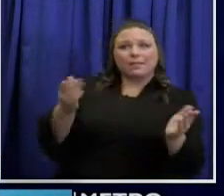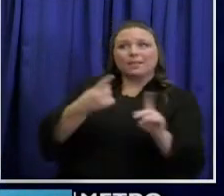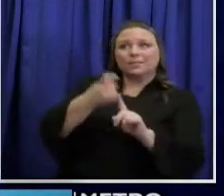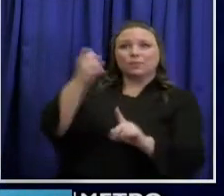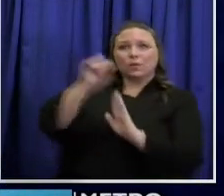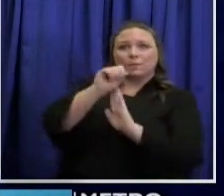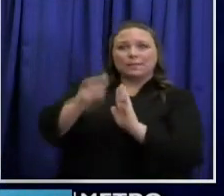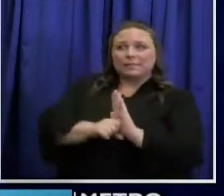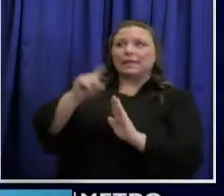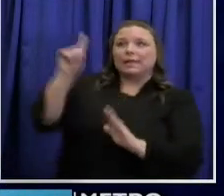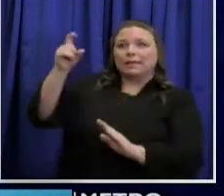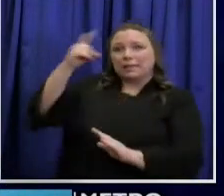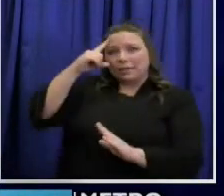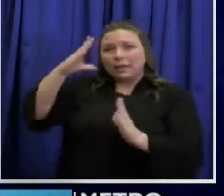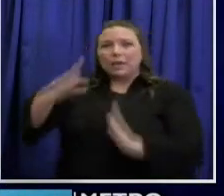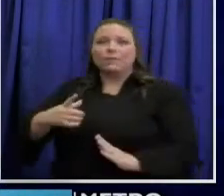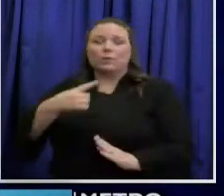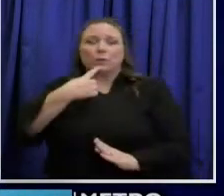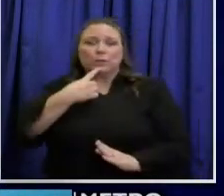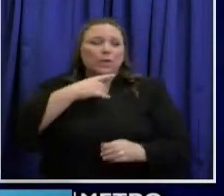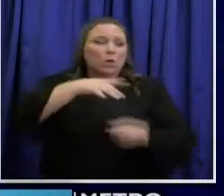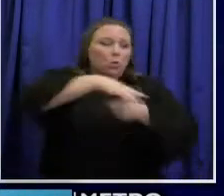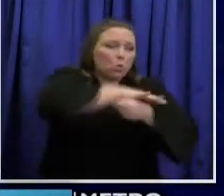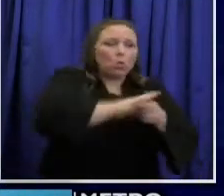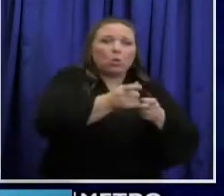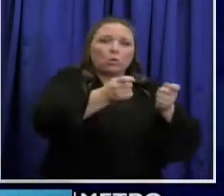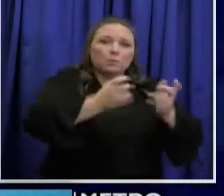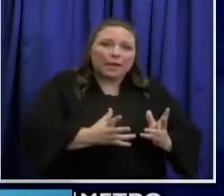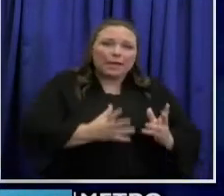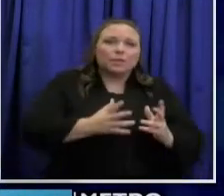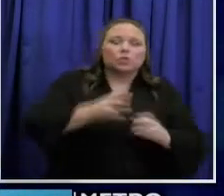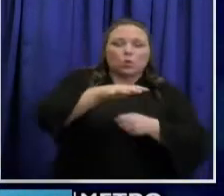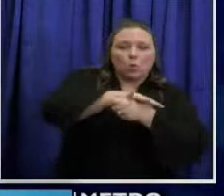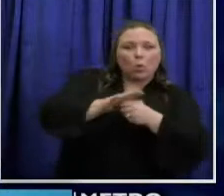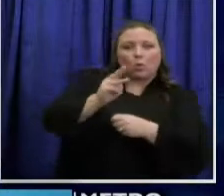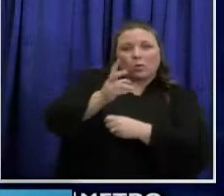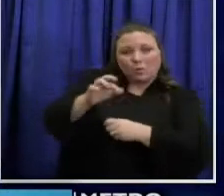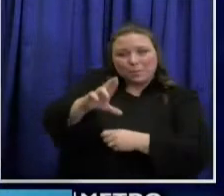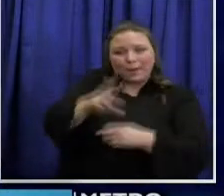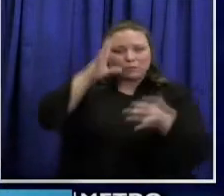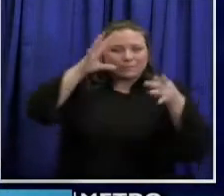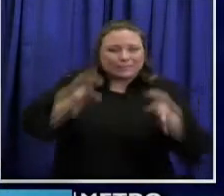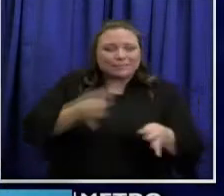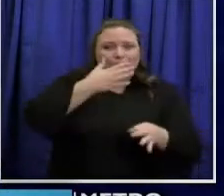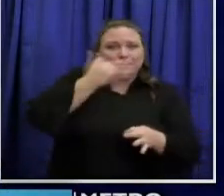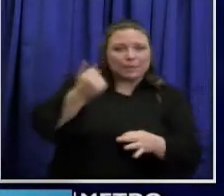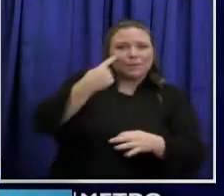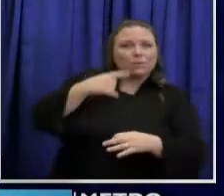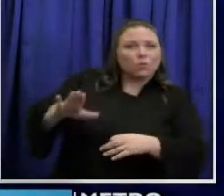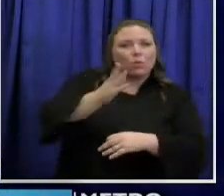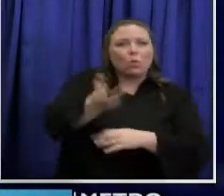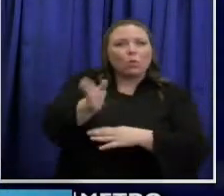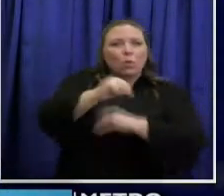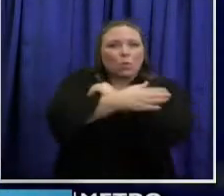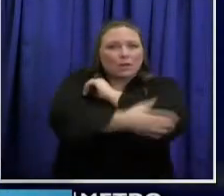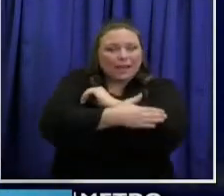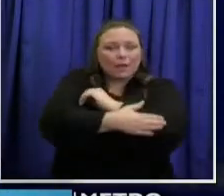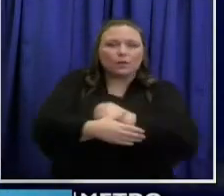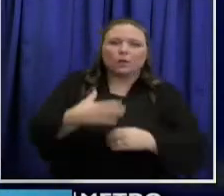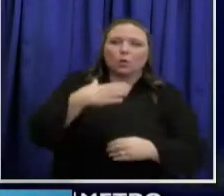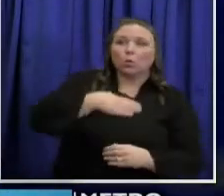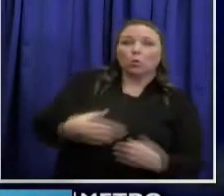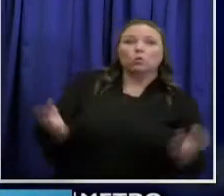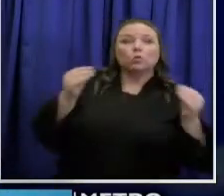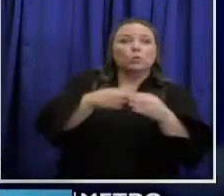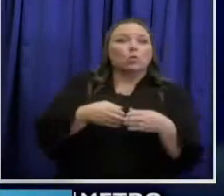been local government, local management, have local mayors decide what is good for the counties. We wish that was a little bit